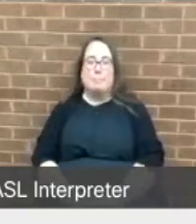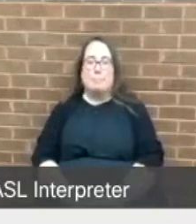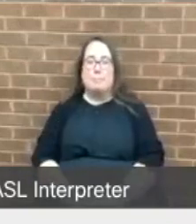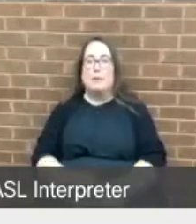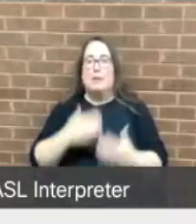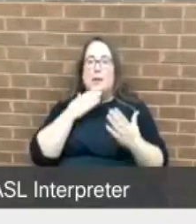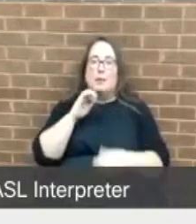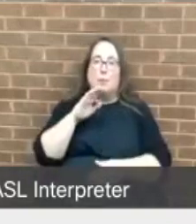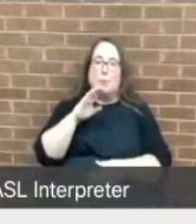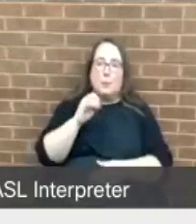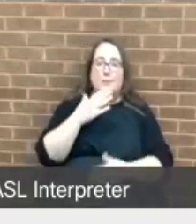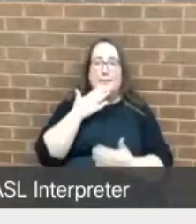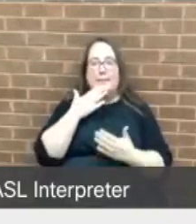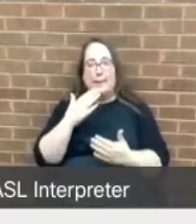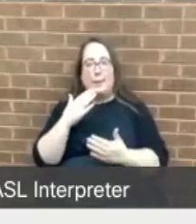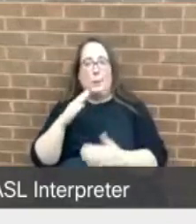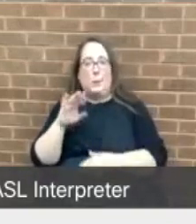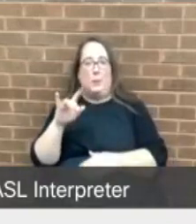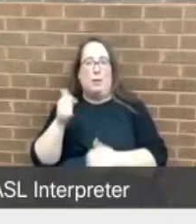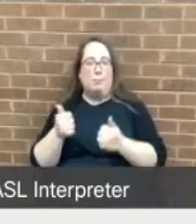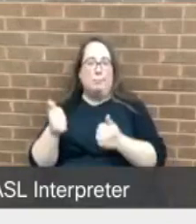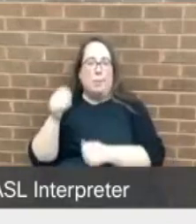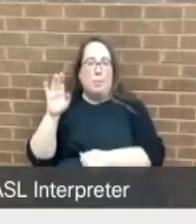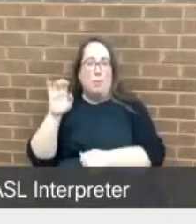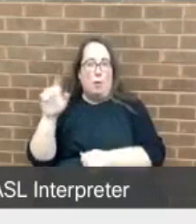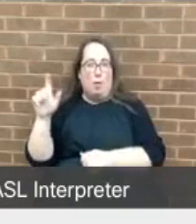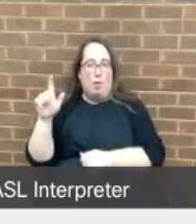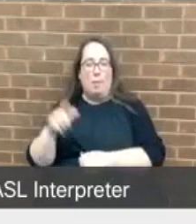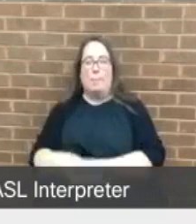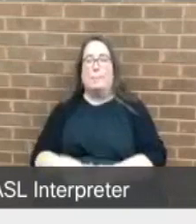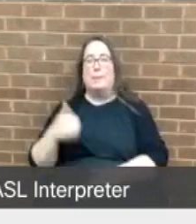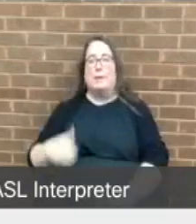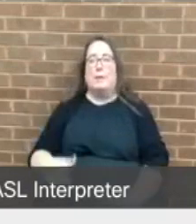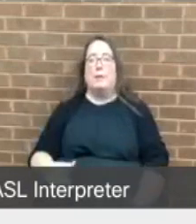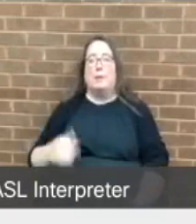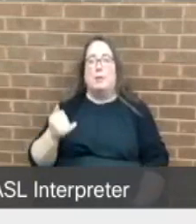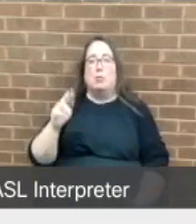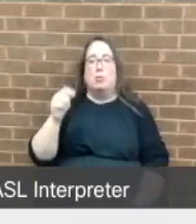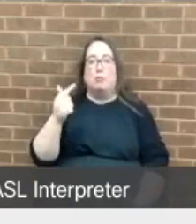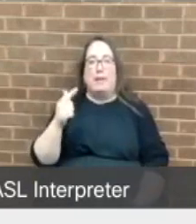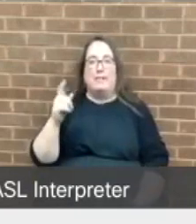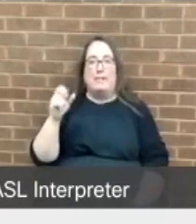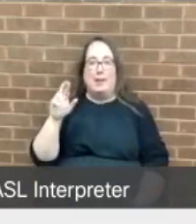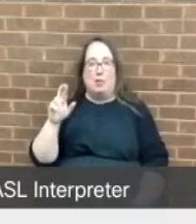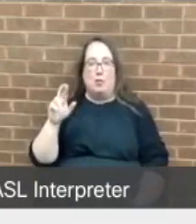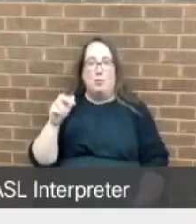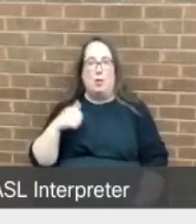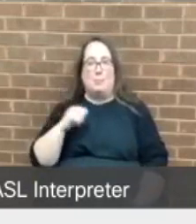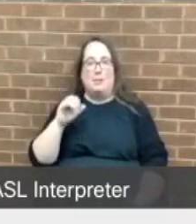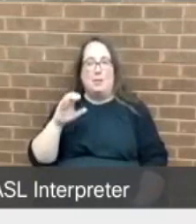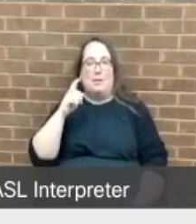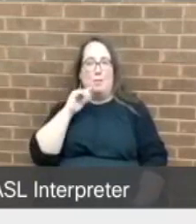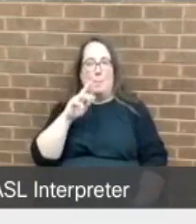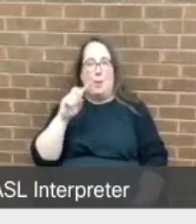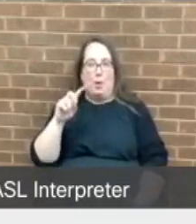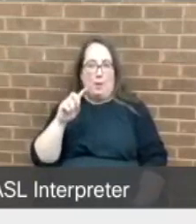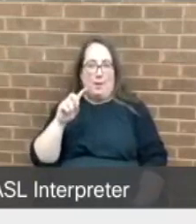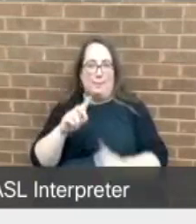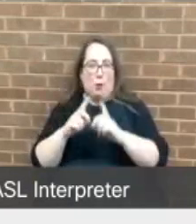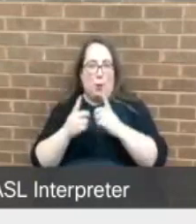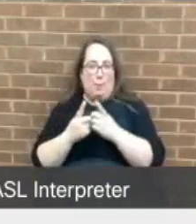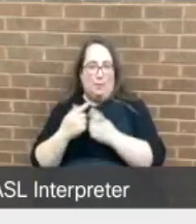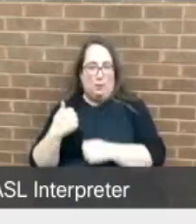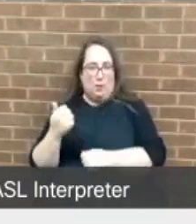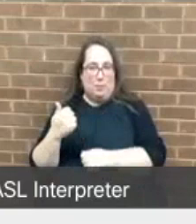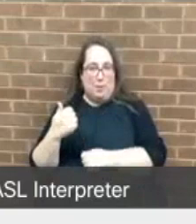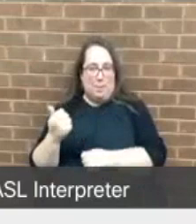And thank you to County Executive Law. It's always great to see you. For the record, my name is Greg Slater. I'm the Secretary of the Maryland Department of Transportation. Thank